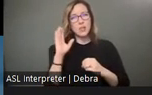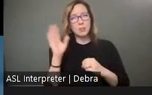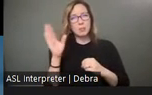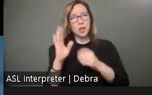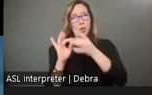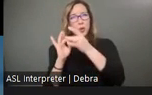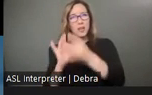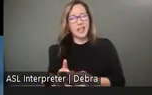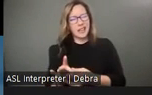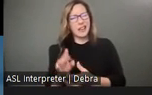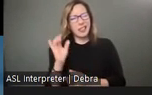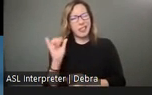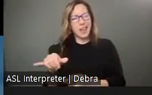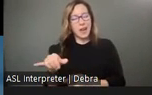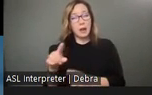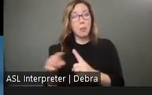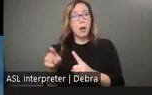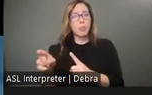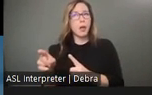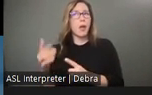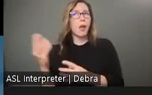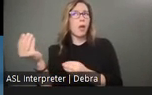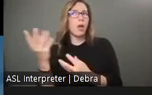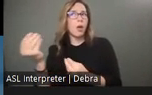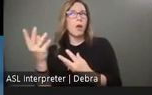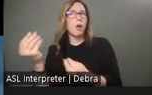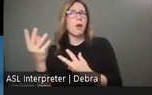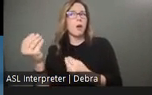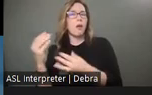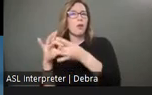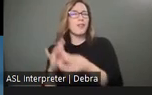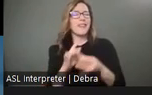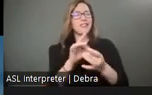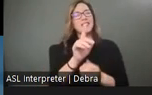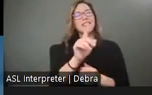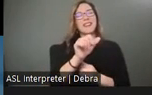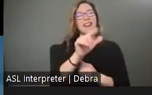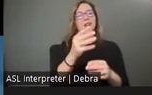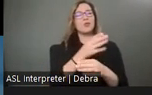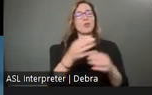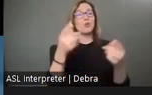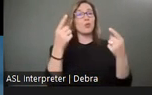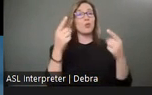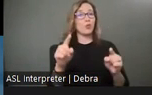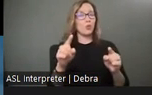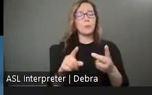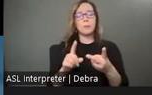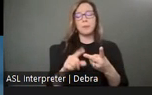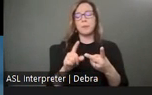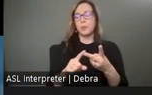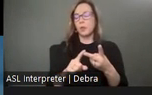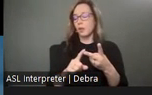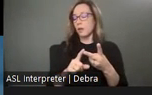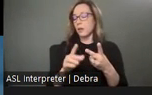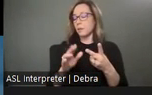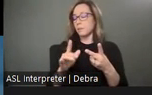but they were able to provide information regarding data sharing agreements and data that